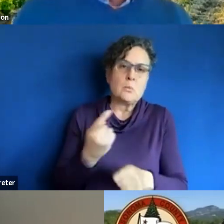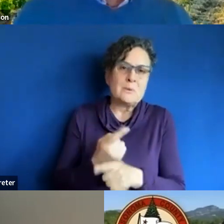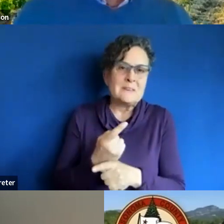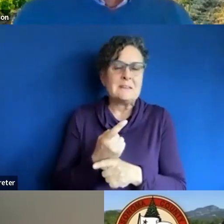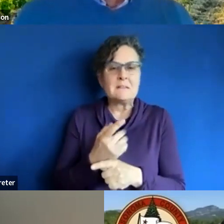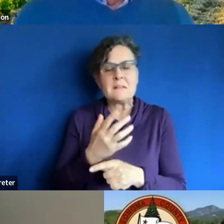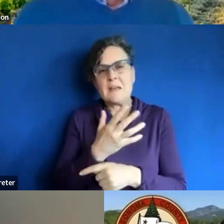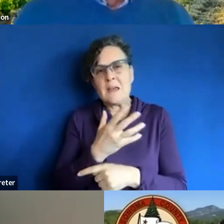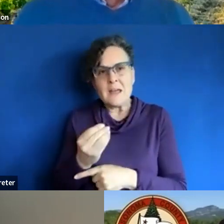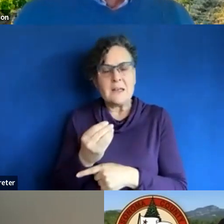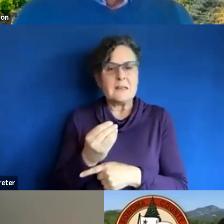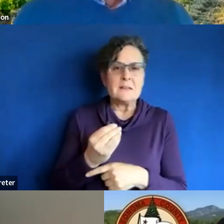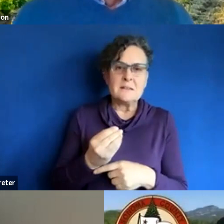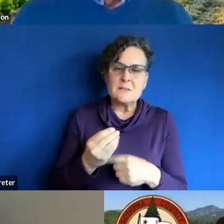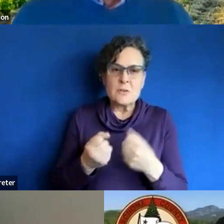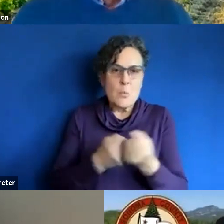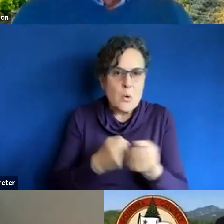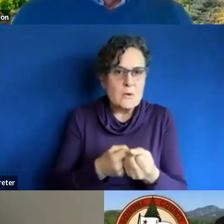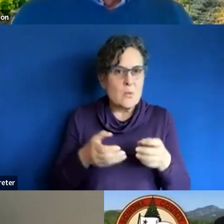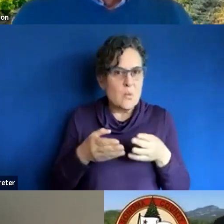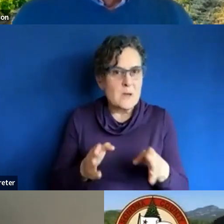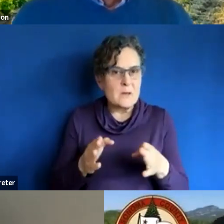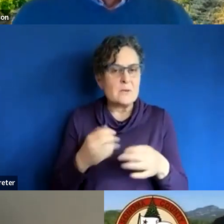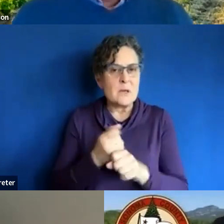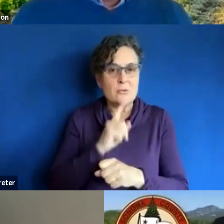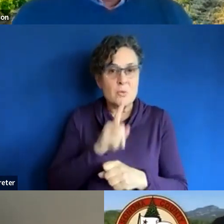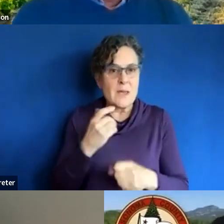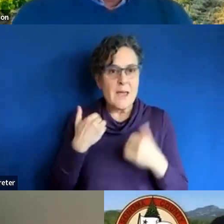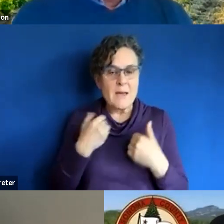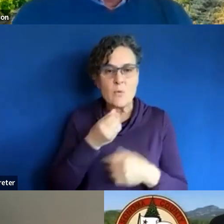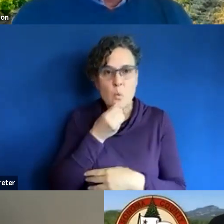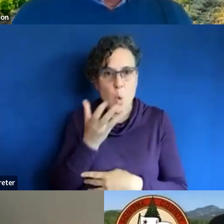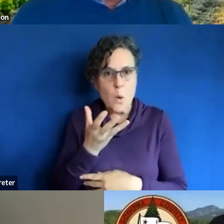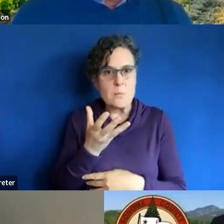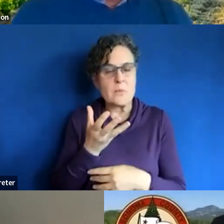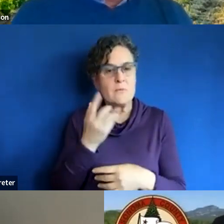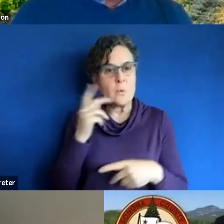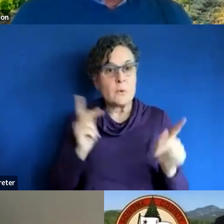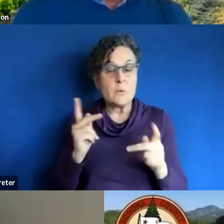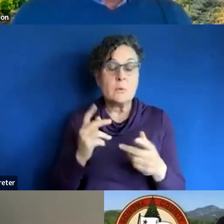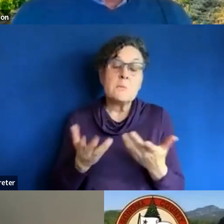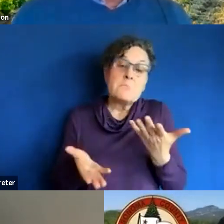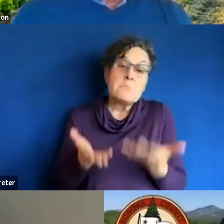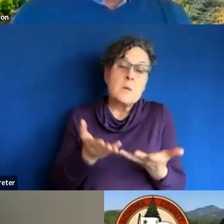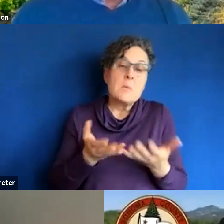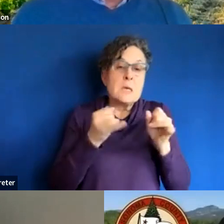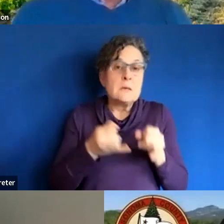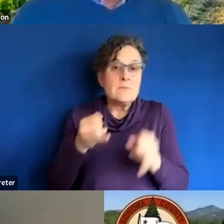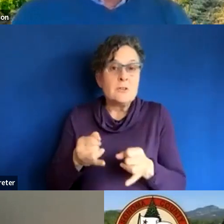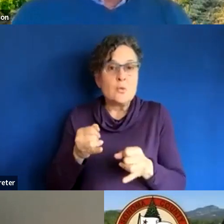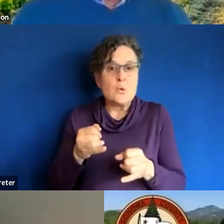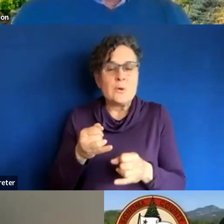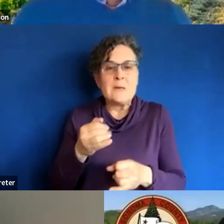human-centered way of making sure there is warmth there. That individual heating devices in tents is a possibility. There's also a fire